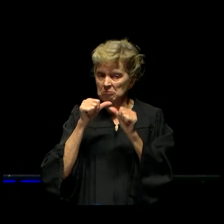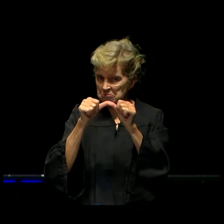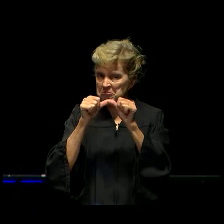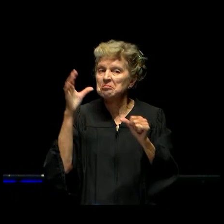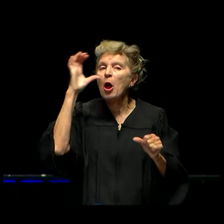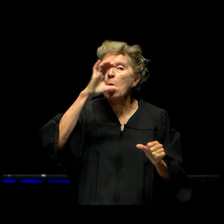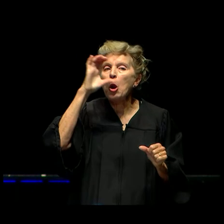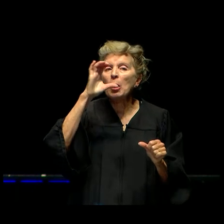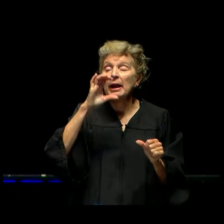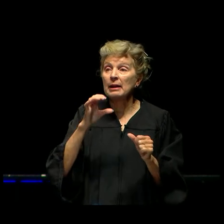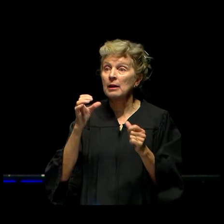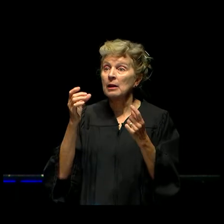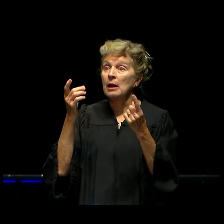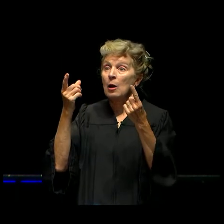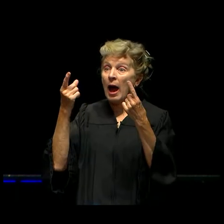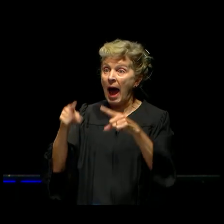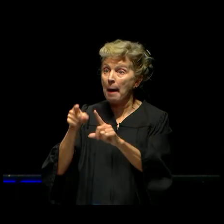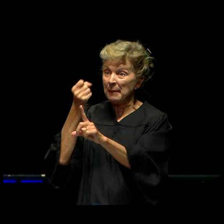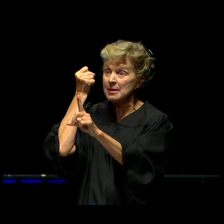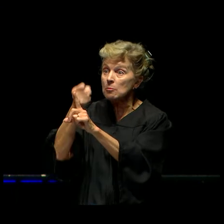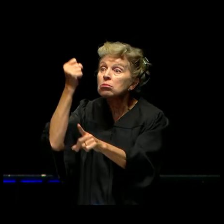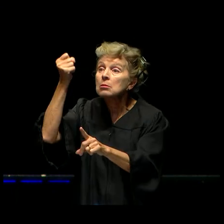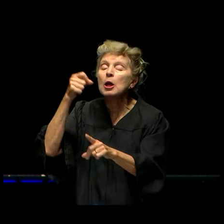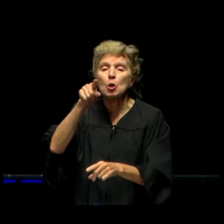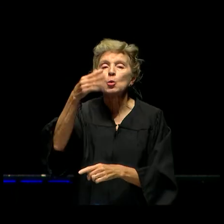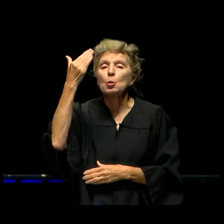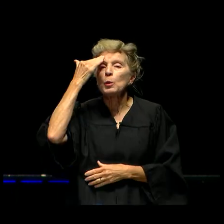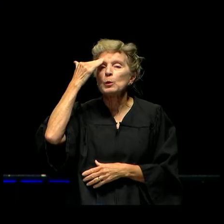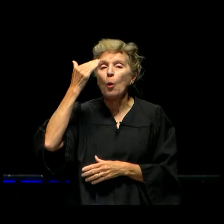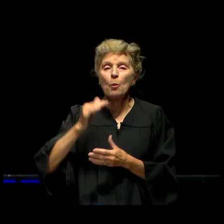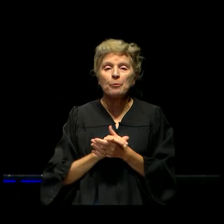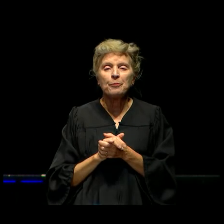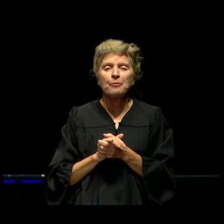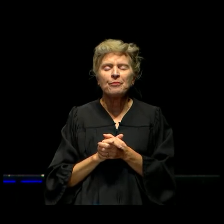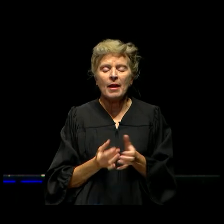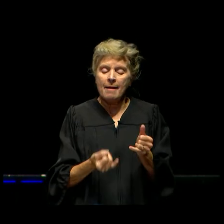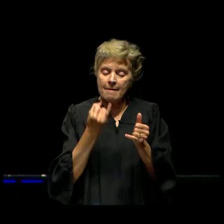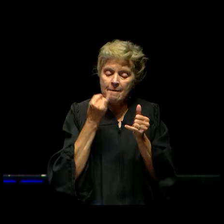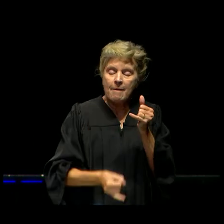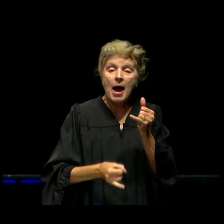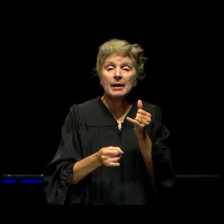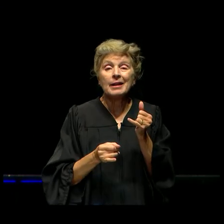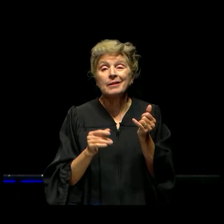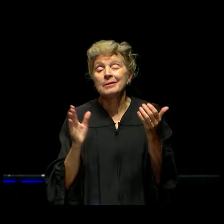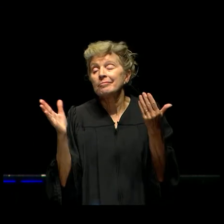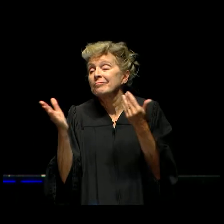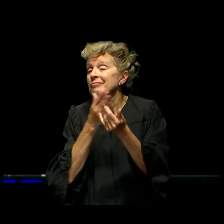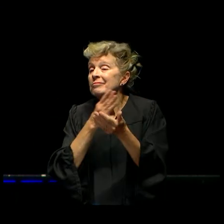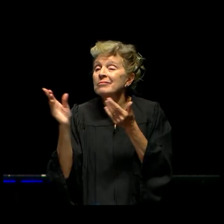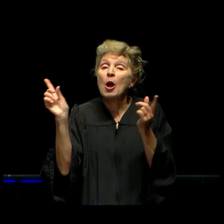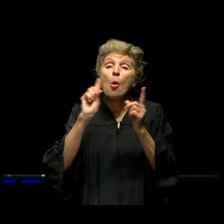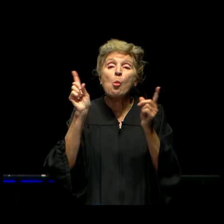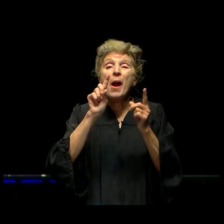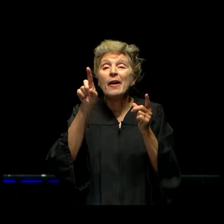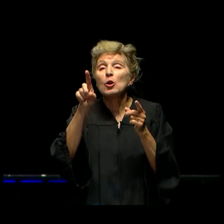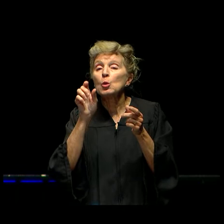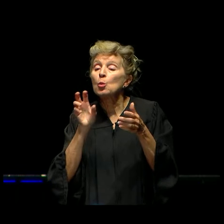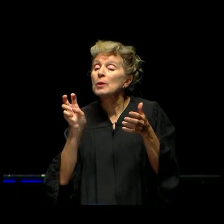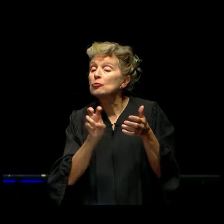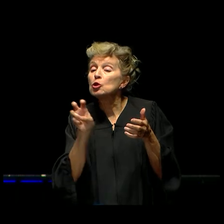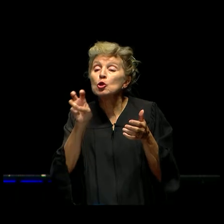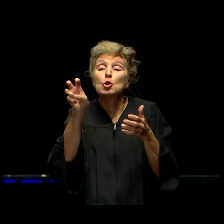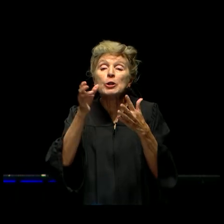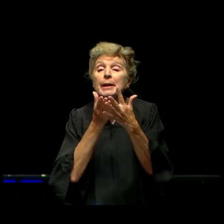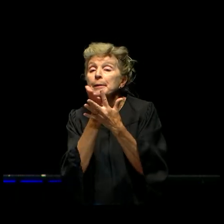you'll know when you find it. And finally, wherever your journey takes you, I ask that